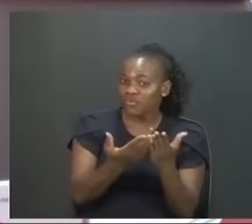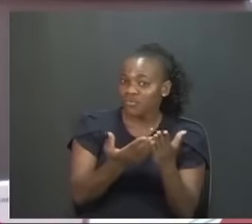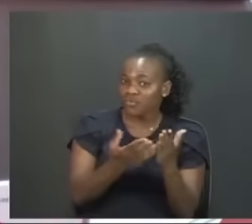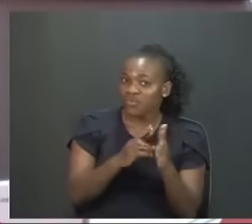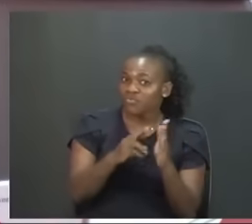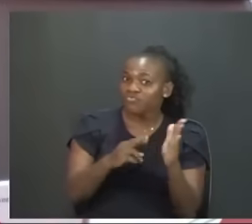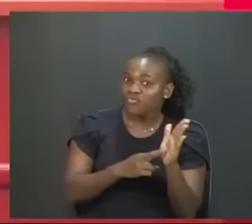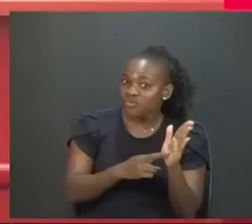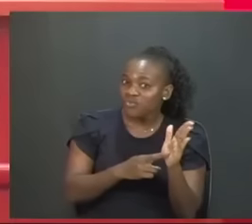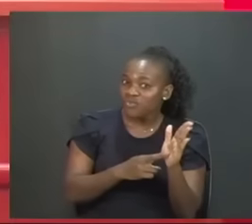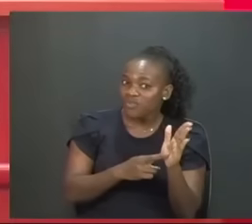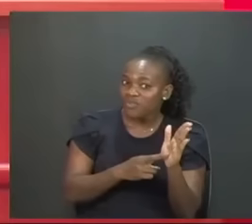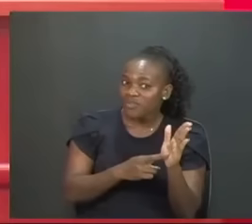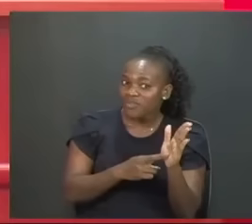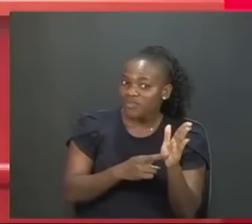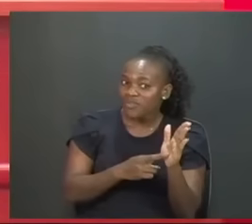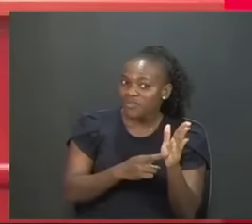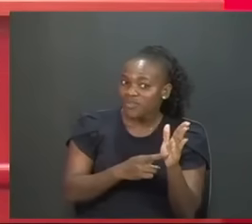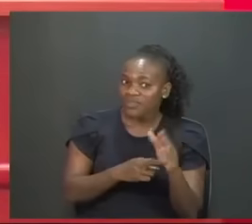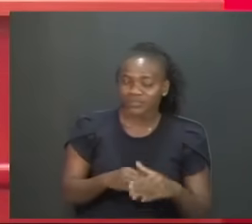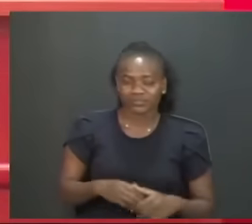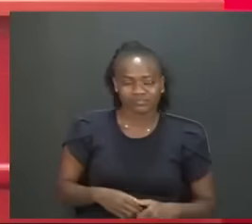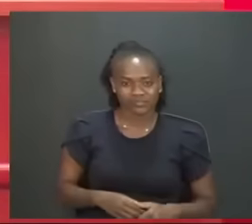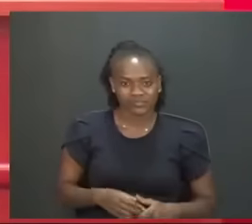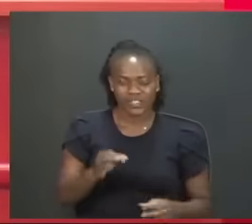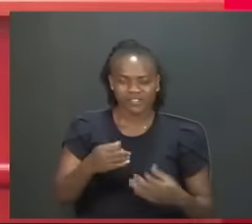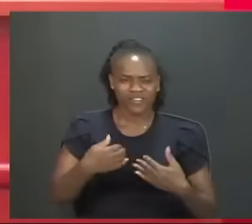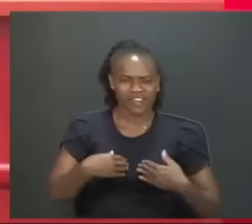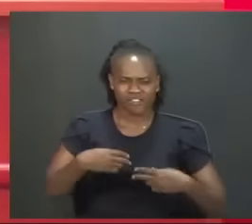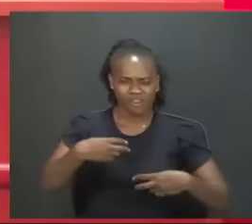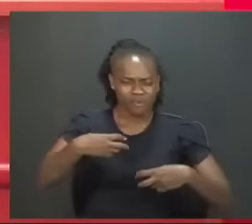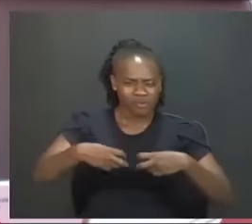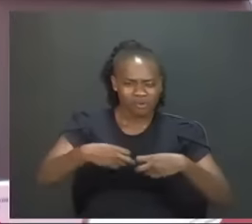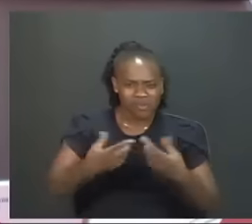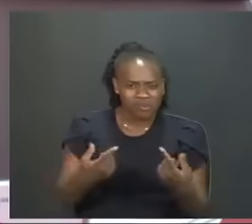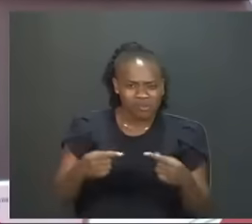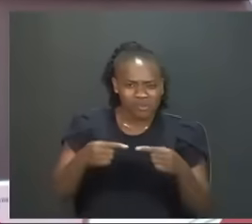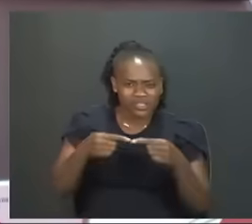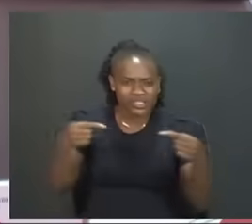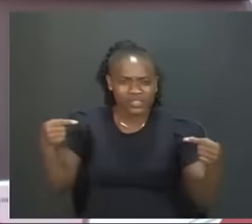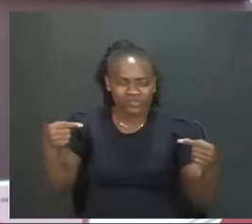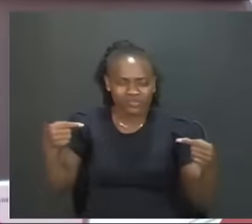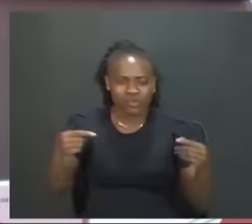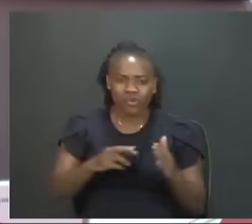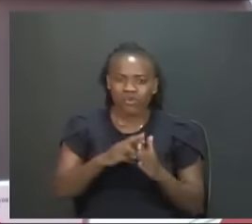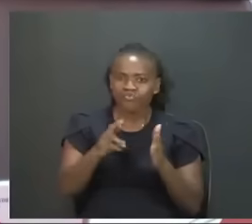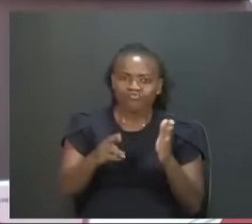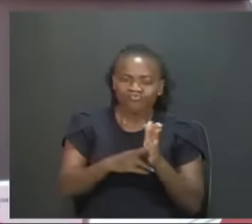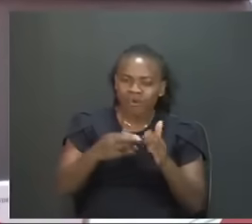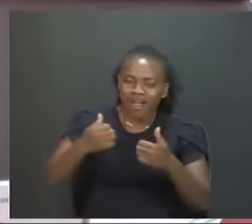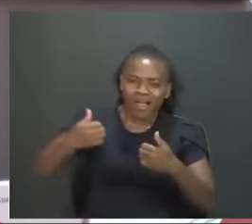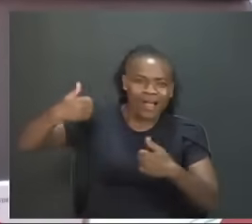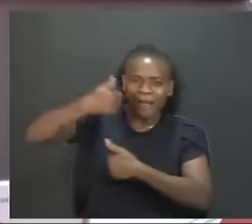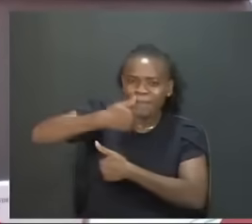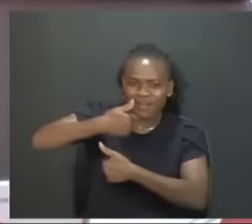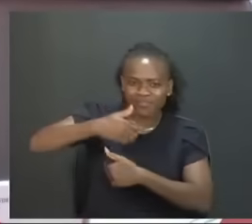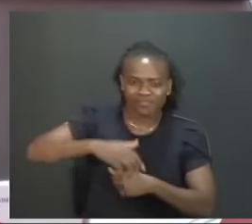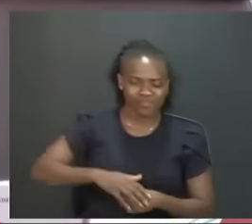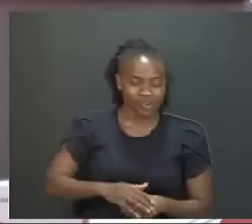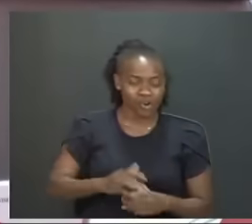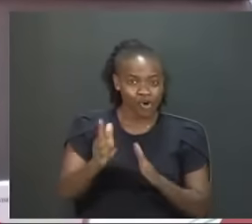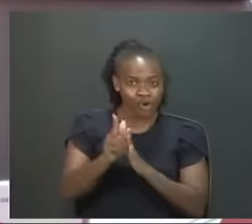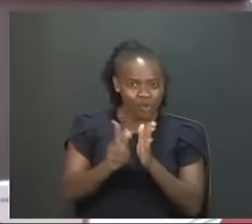Mr. Speaker, when there is any conflict, the rule takes precedence. The law would always